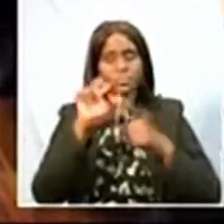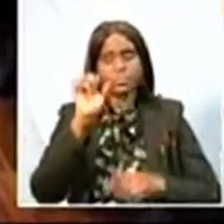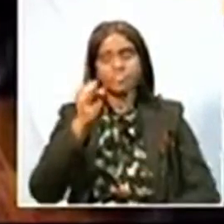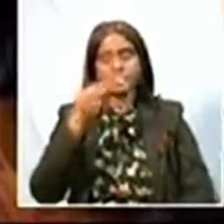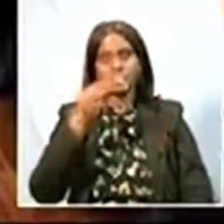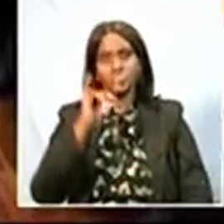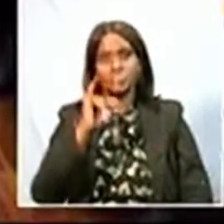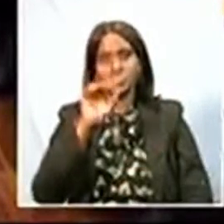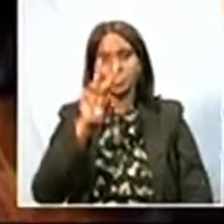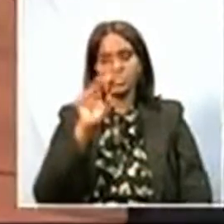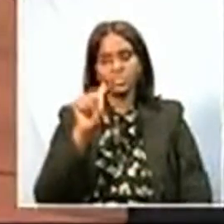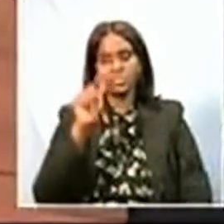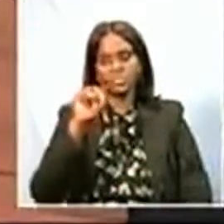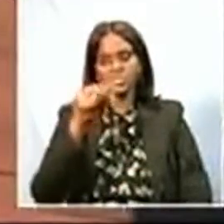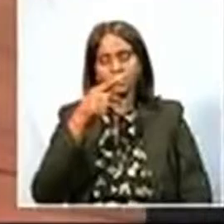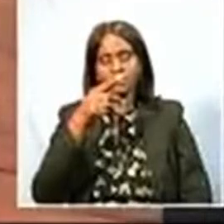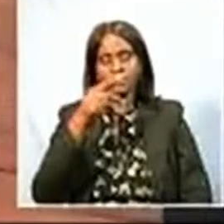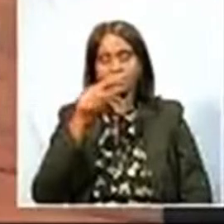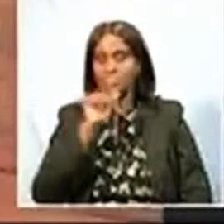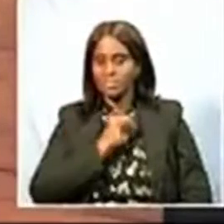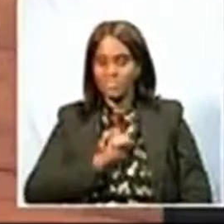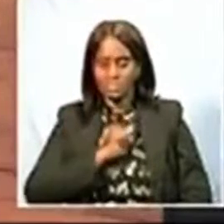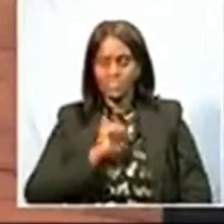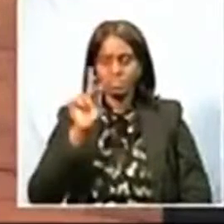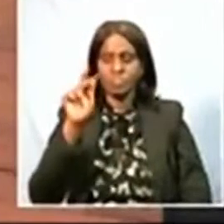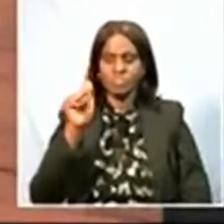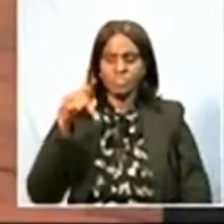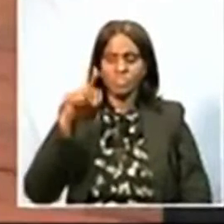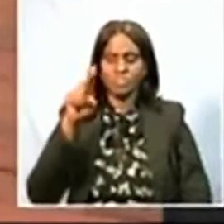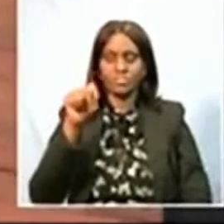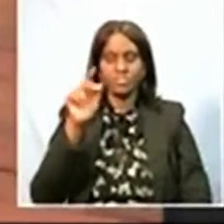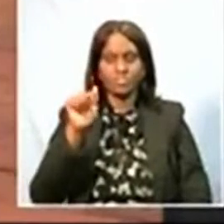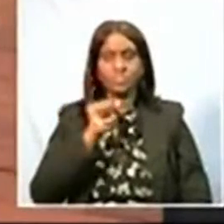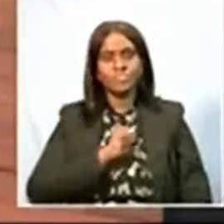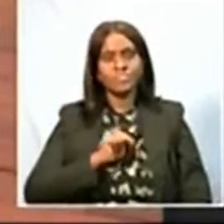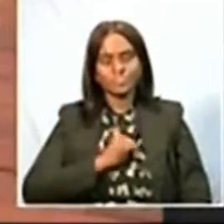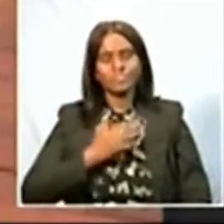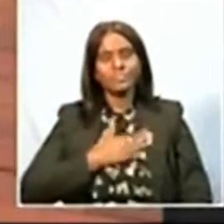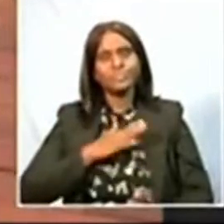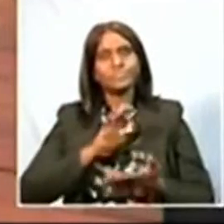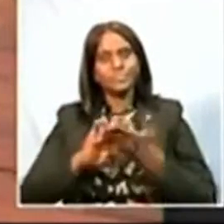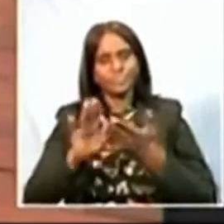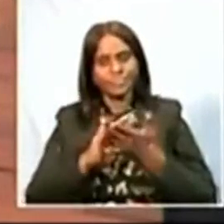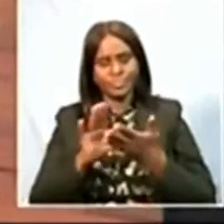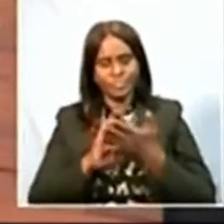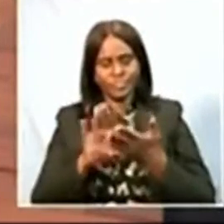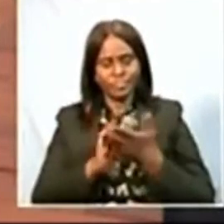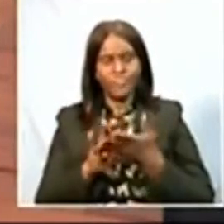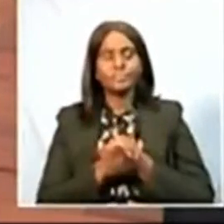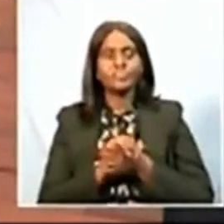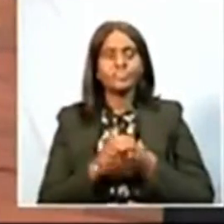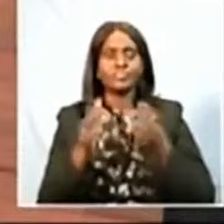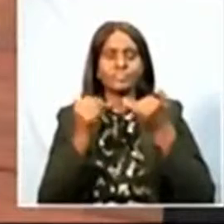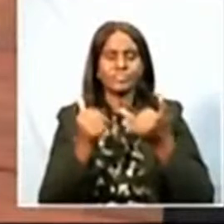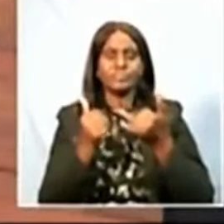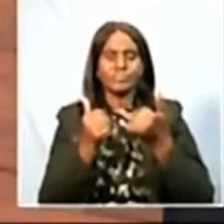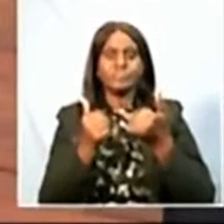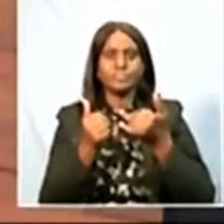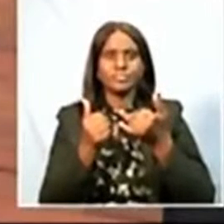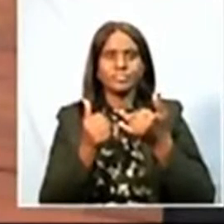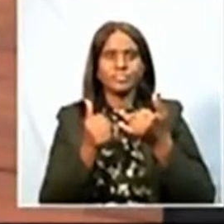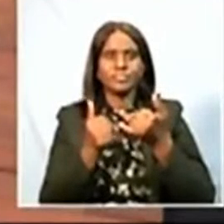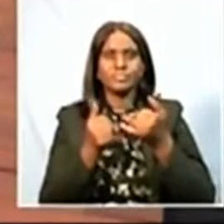Shwangandu. It is KAPUTA. Oh, sorry, KAPUTA. My apologies. Now at